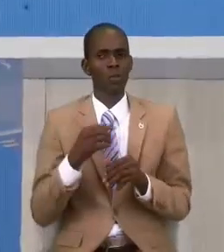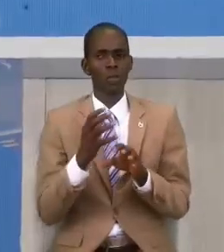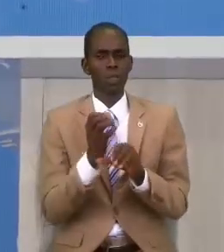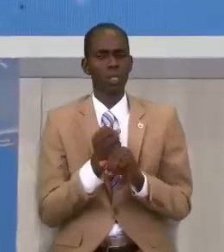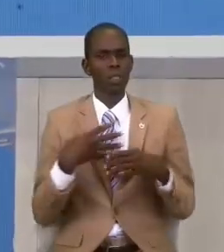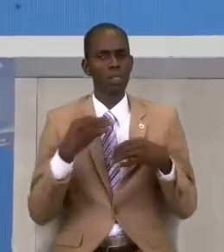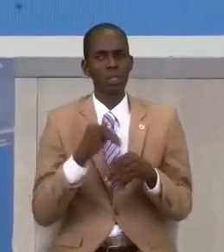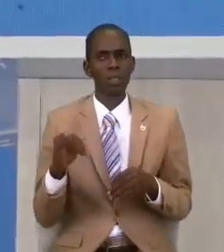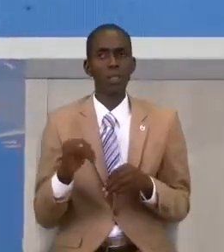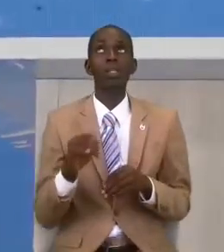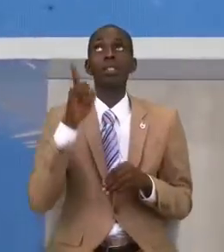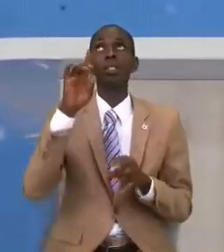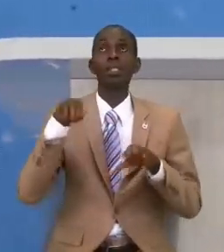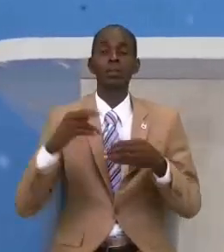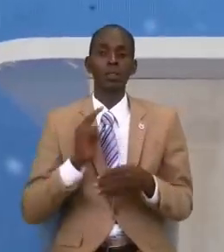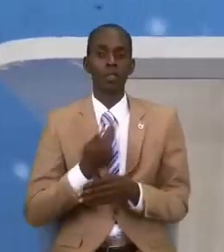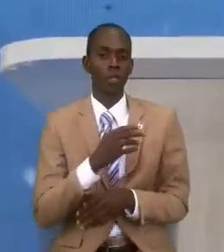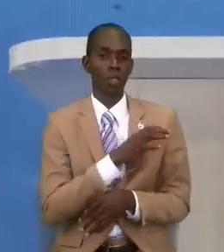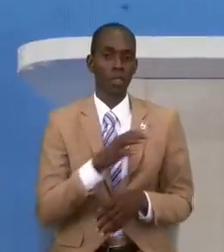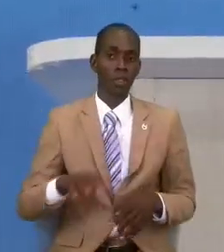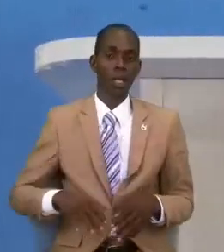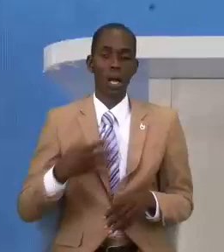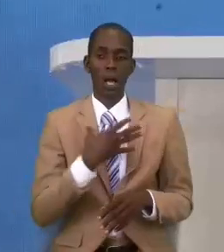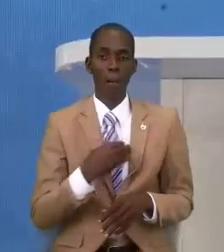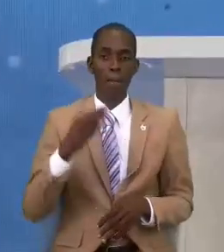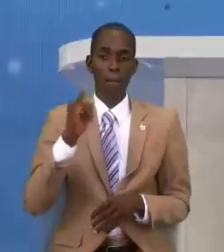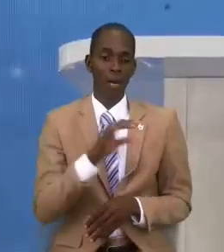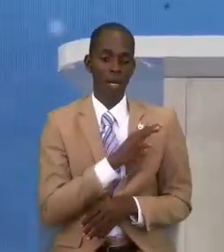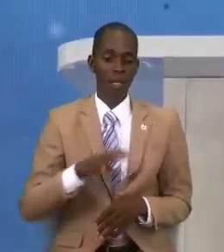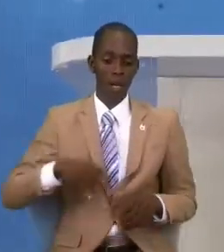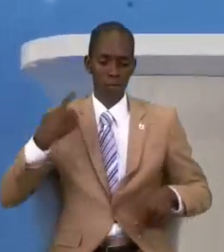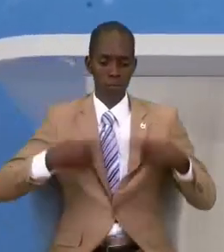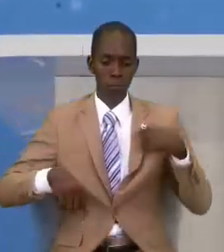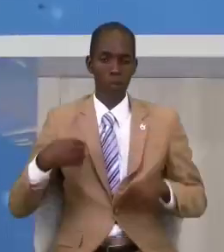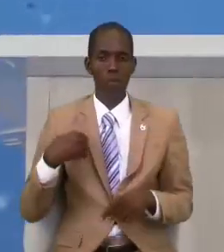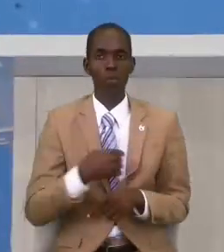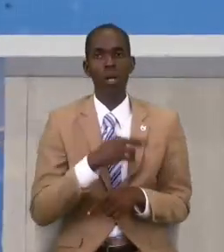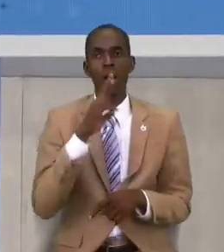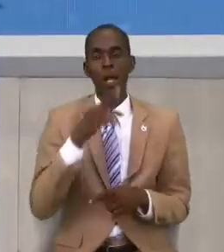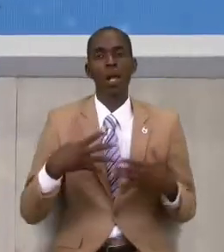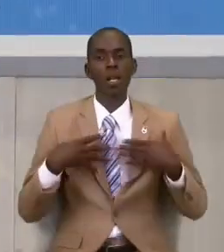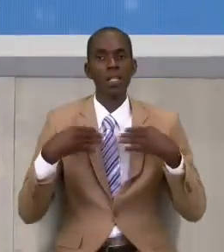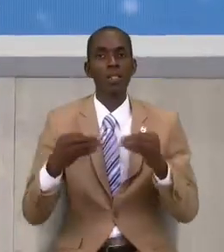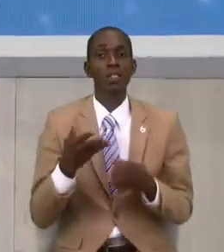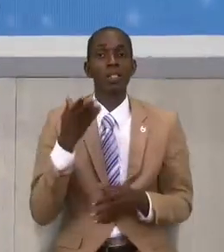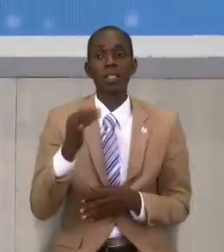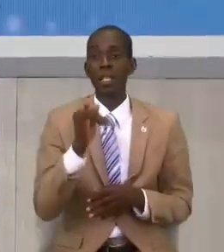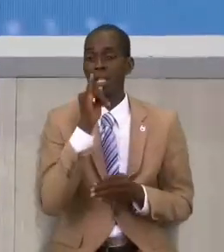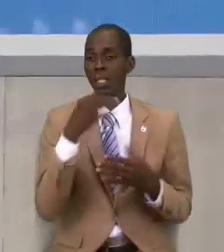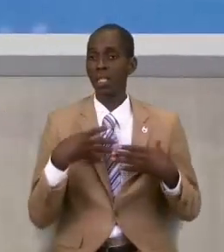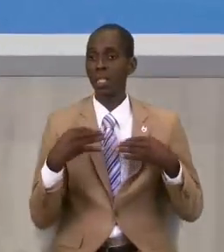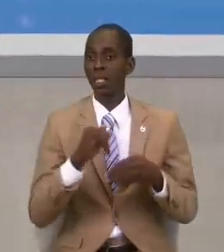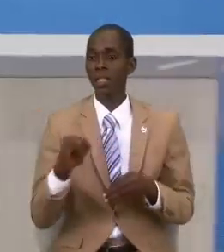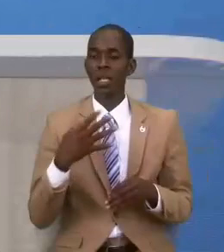you're healed. There is healing and there is total recovery. Whatever the challenge, whatever the